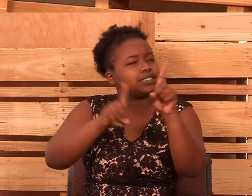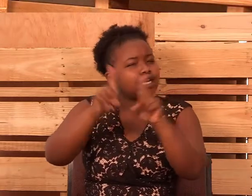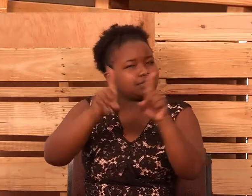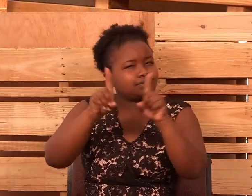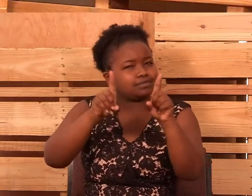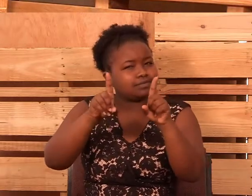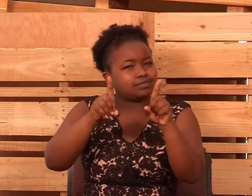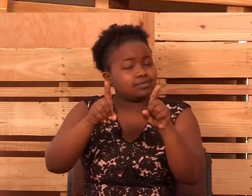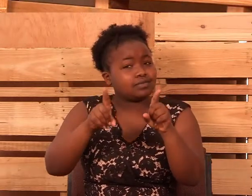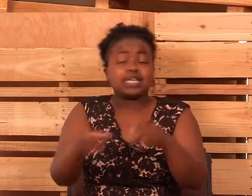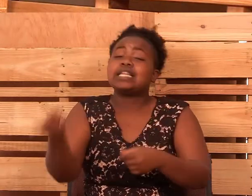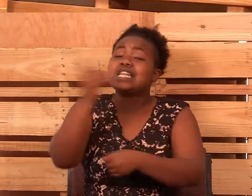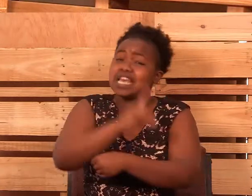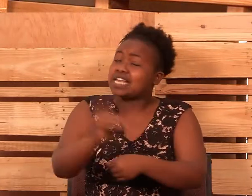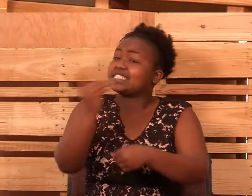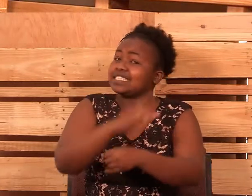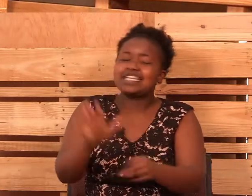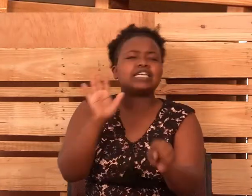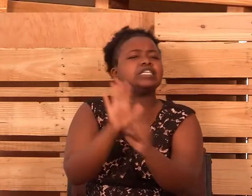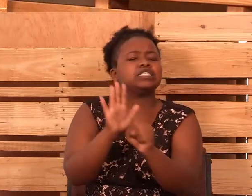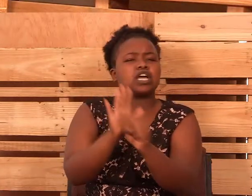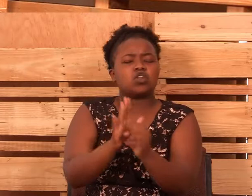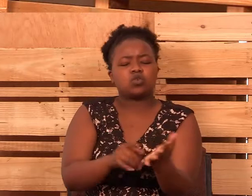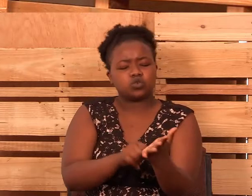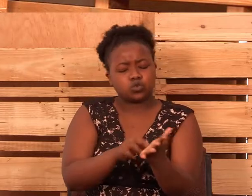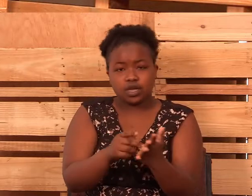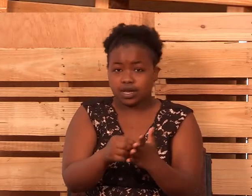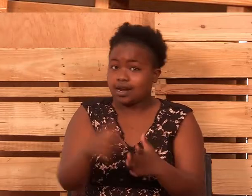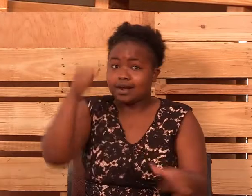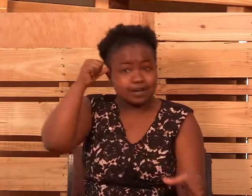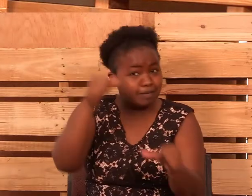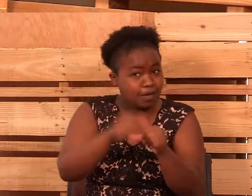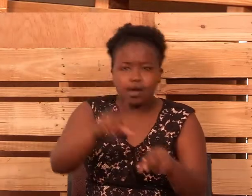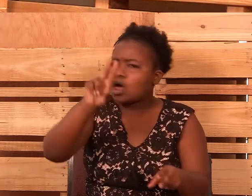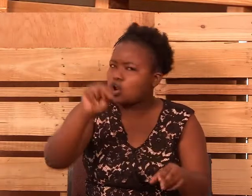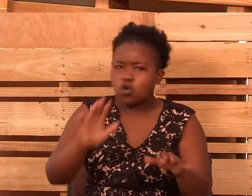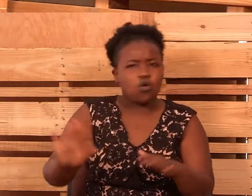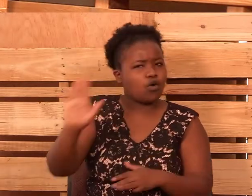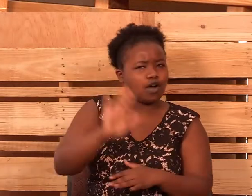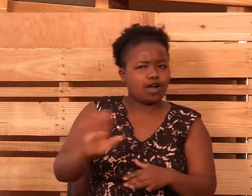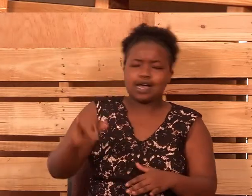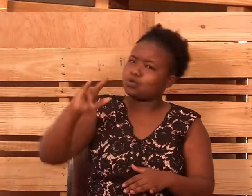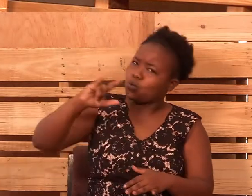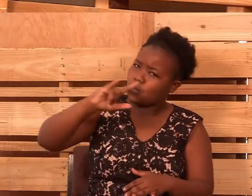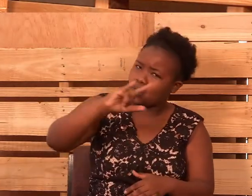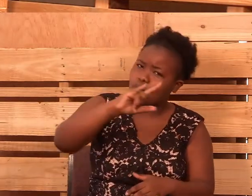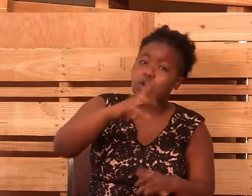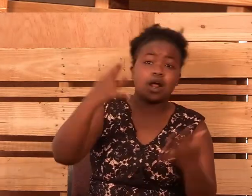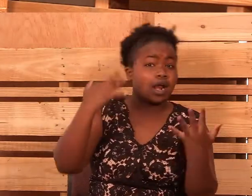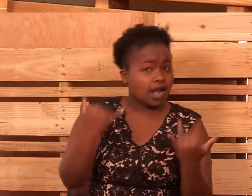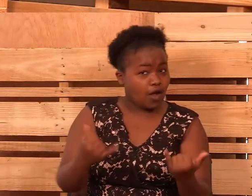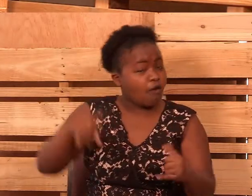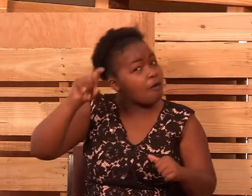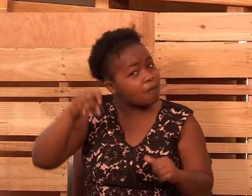journey. Several days they were to walk. There are no vehicles, no trains, no aeroplanes, so they had to